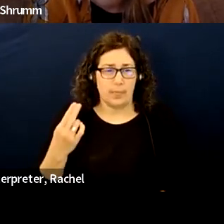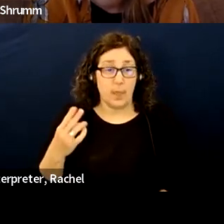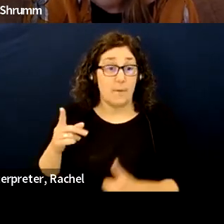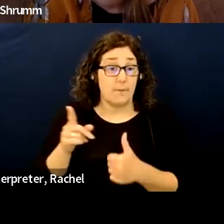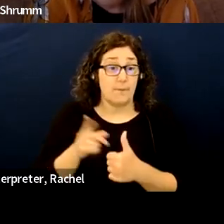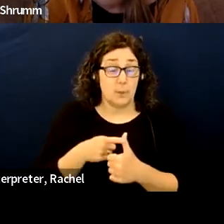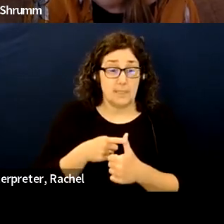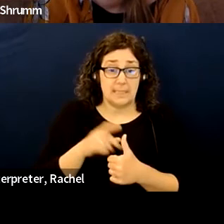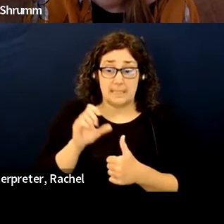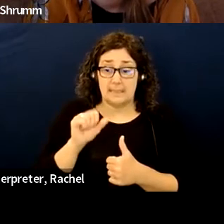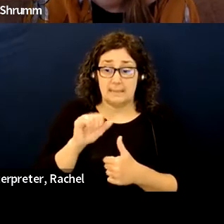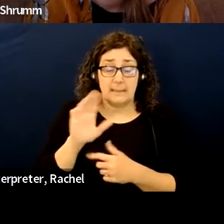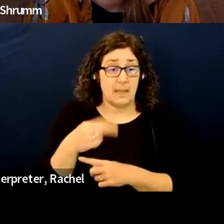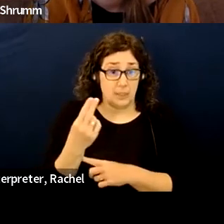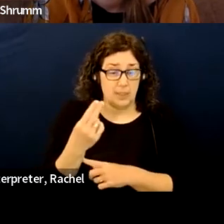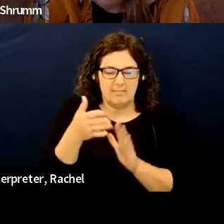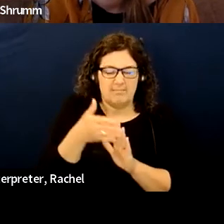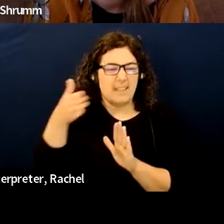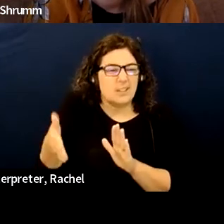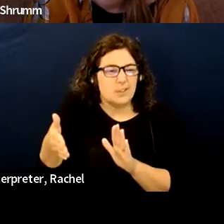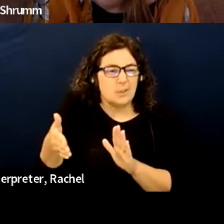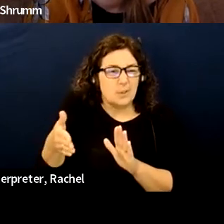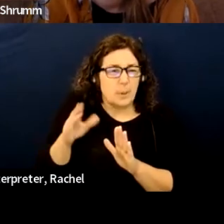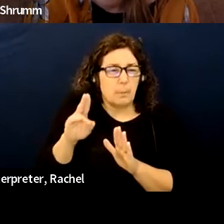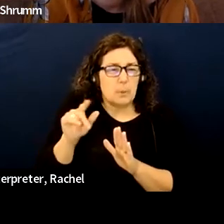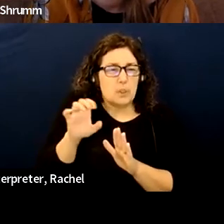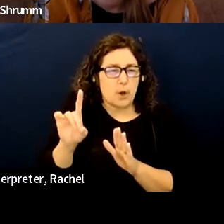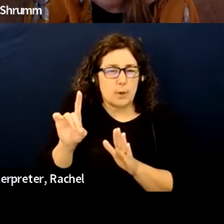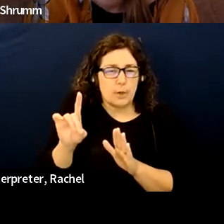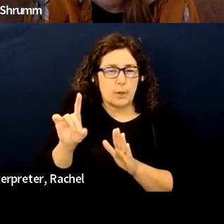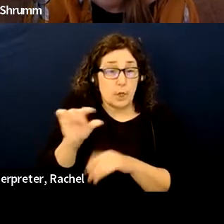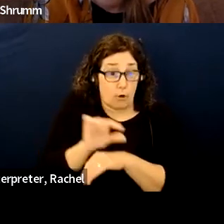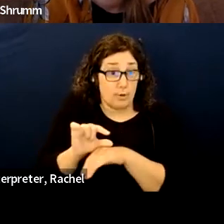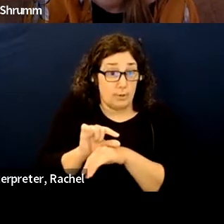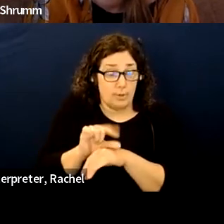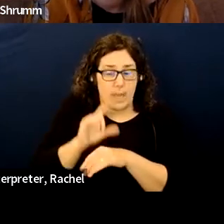in Latin English right beside Butchart Gardens. So I worked on there doing restoration,